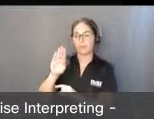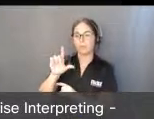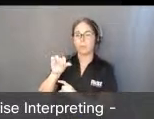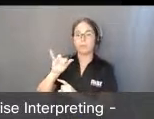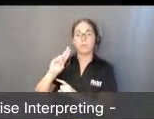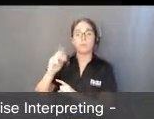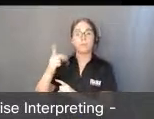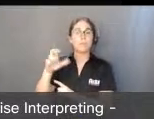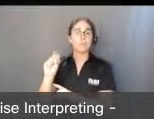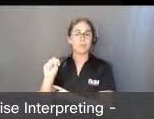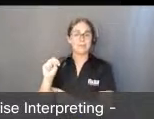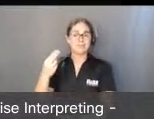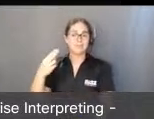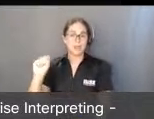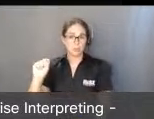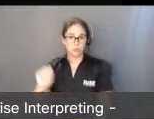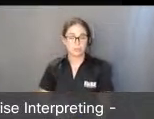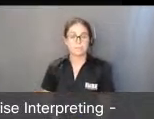Excuse me.